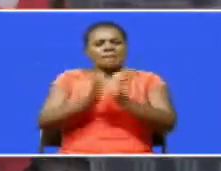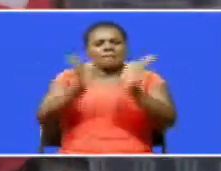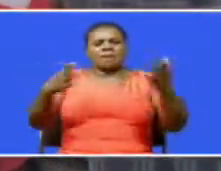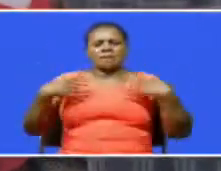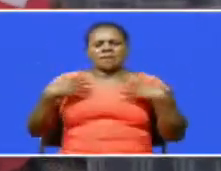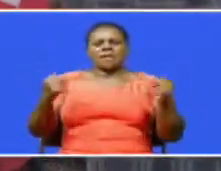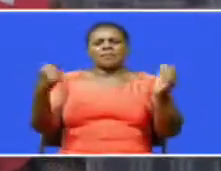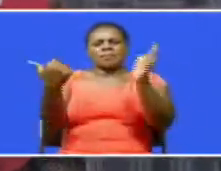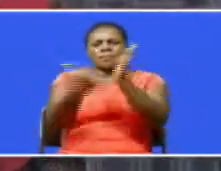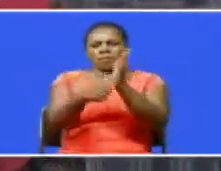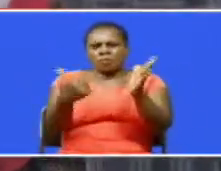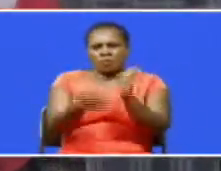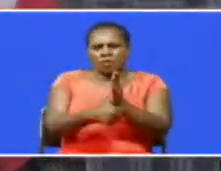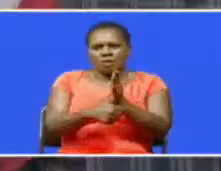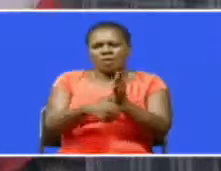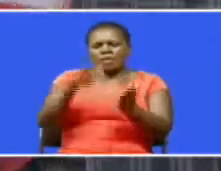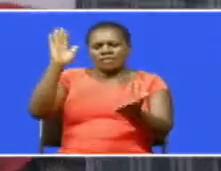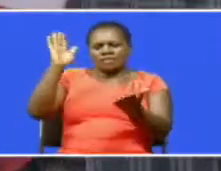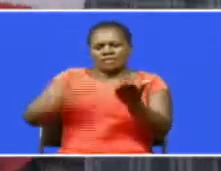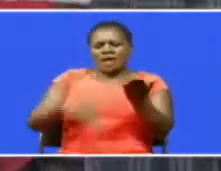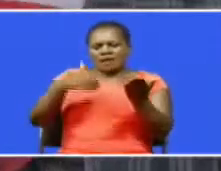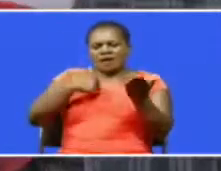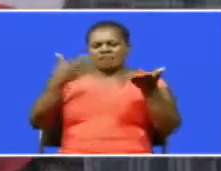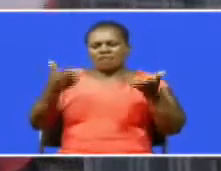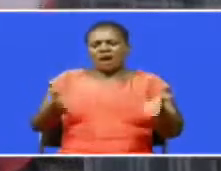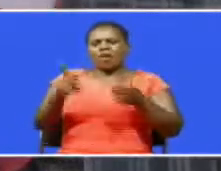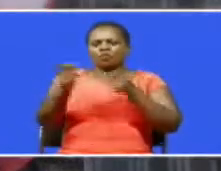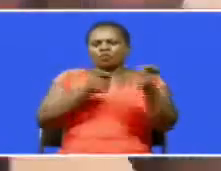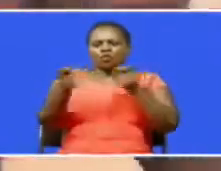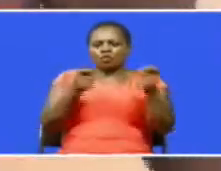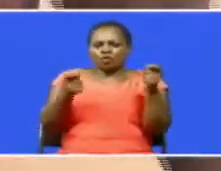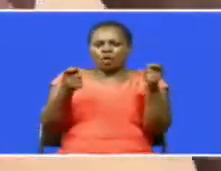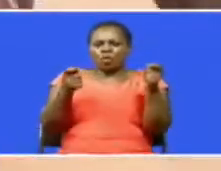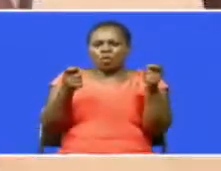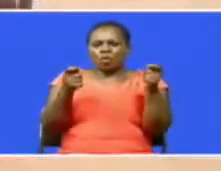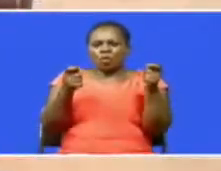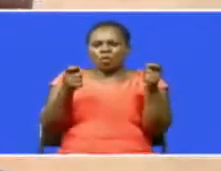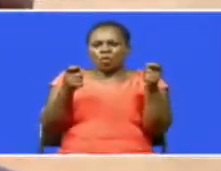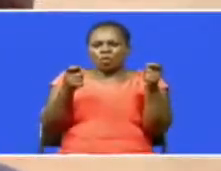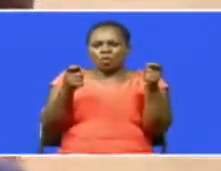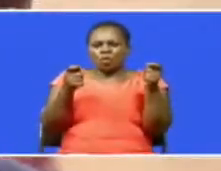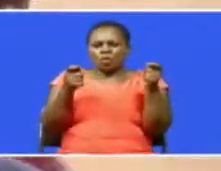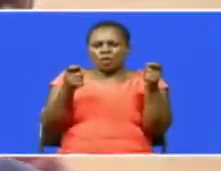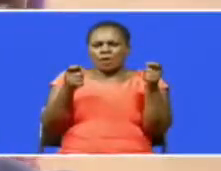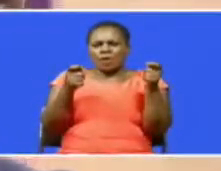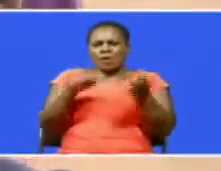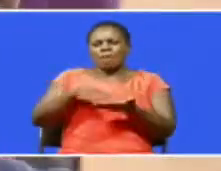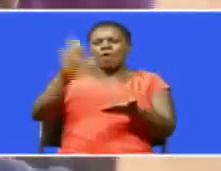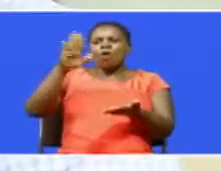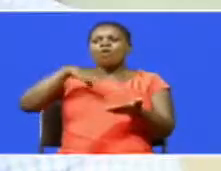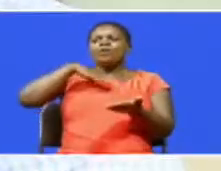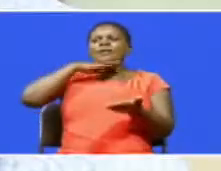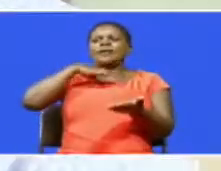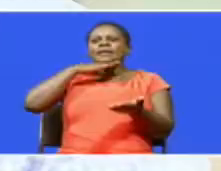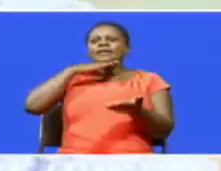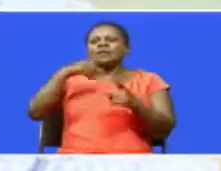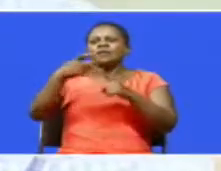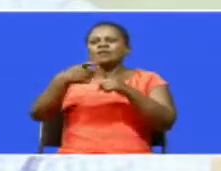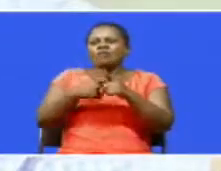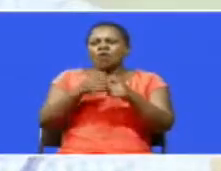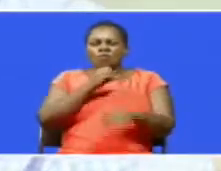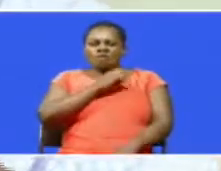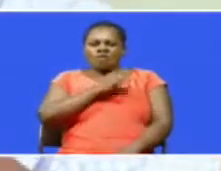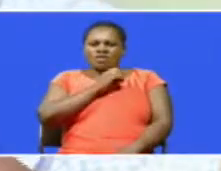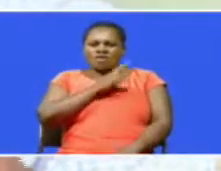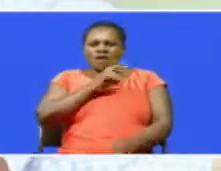health catastrophe than the one we are trying to contain right now. There are more deaths that came from the fear